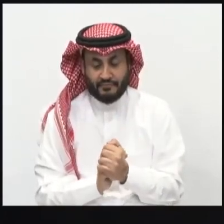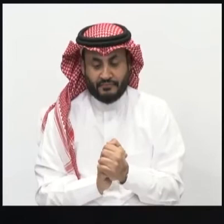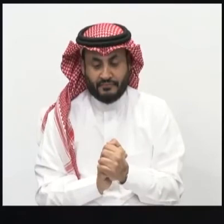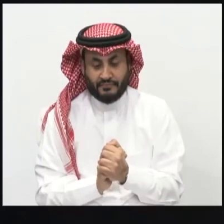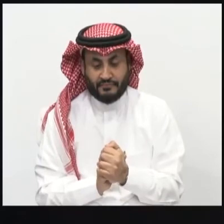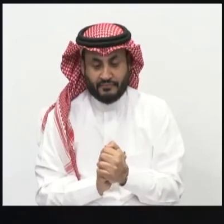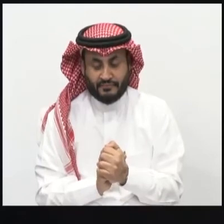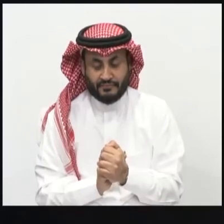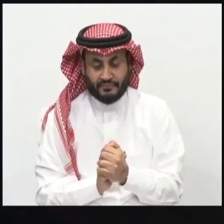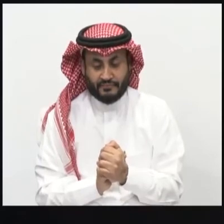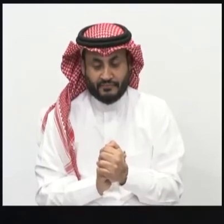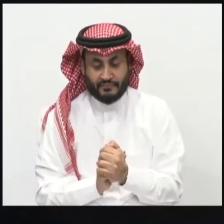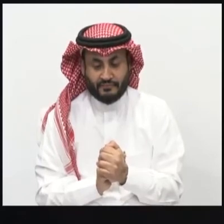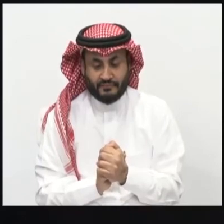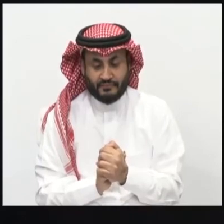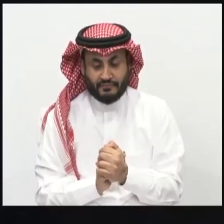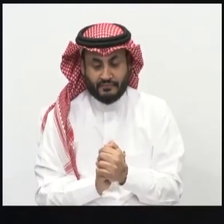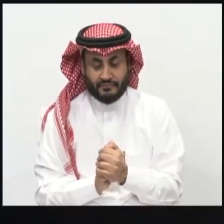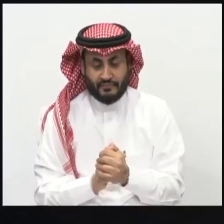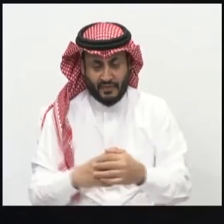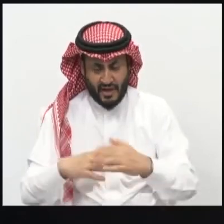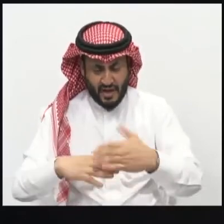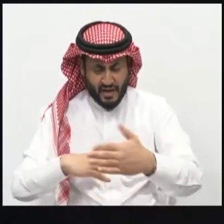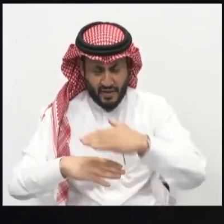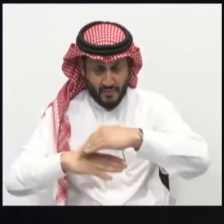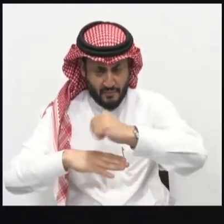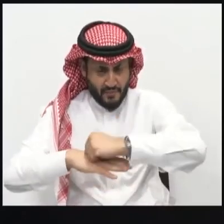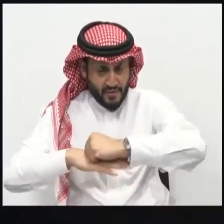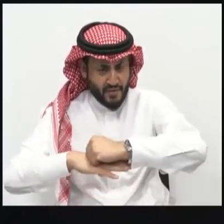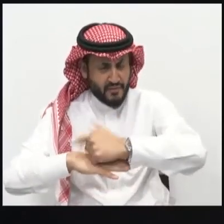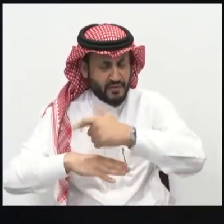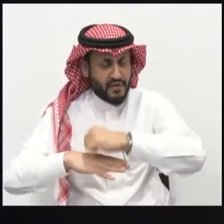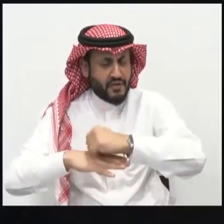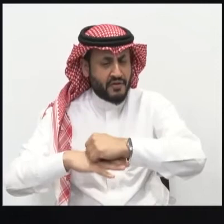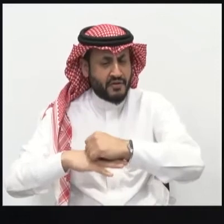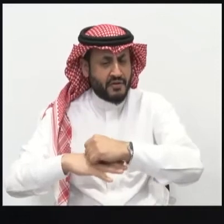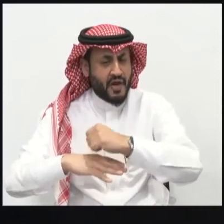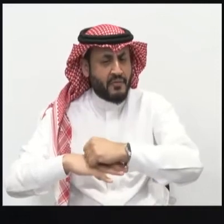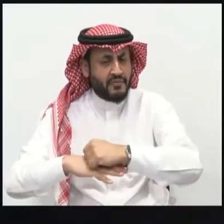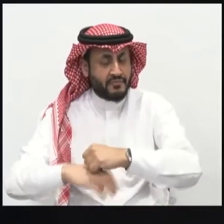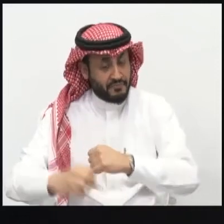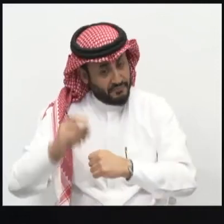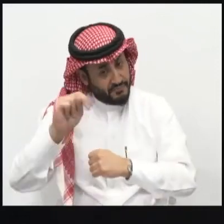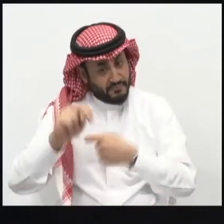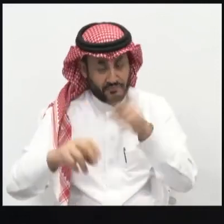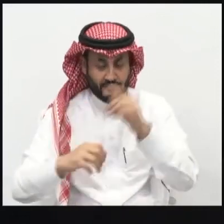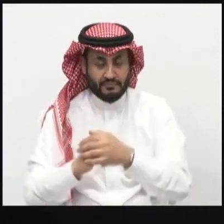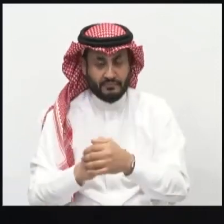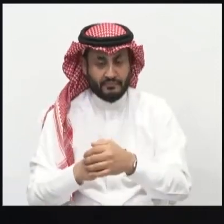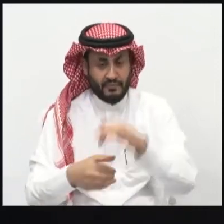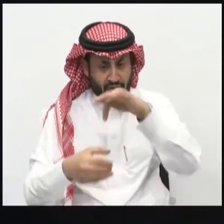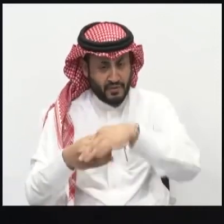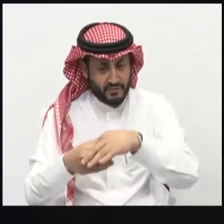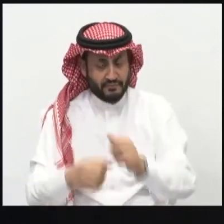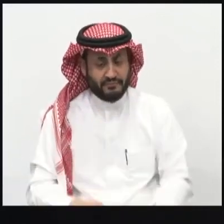those, right? Now, if something is on top of something, what do we use, in or on? On. If